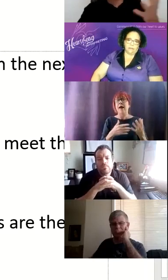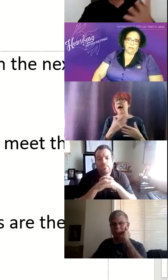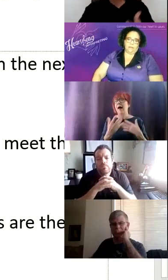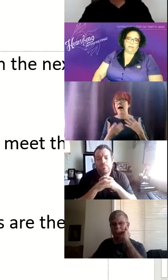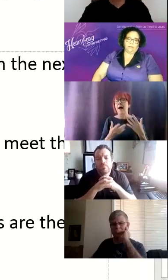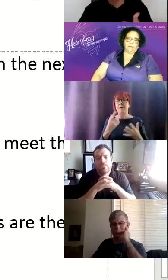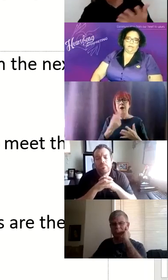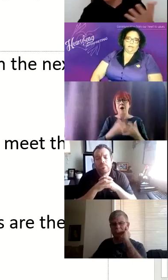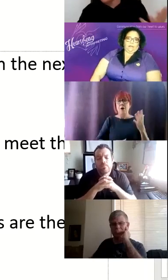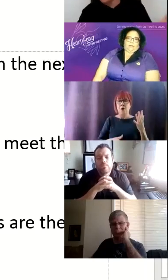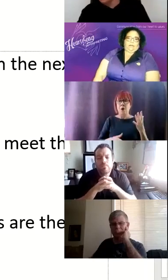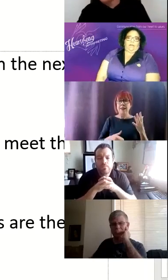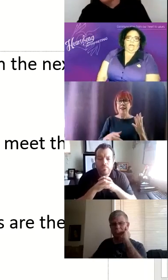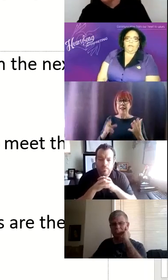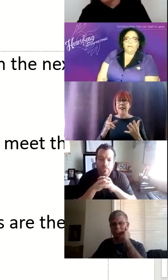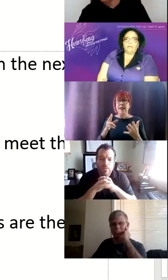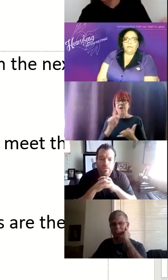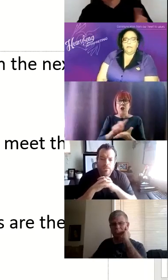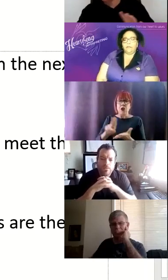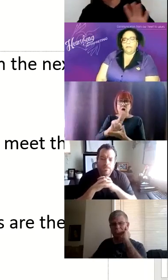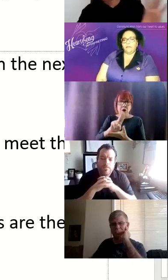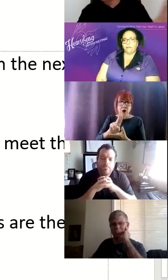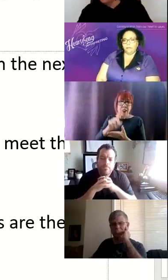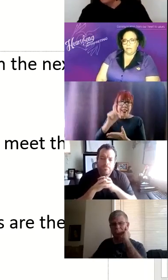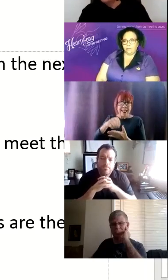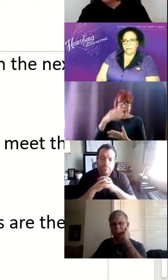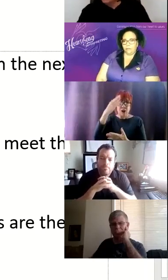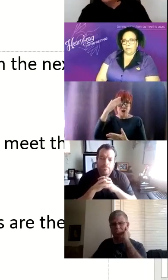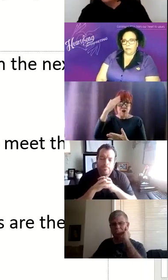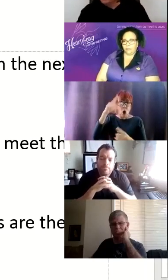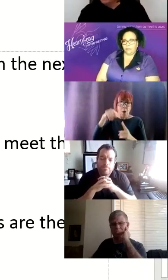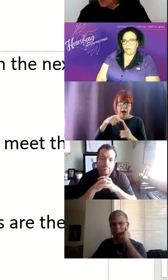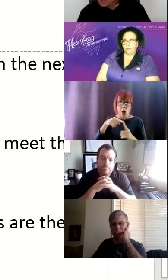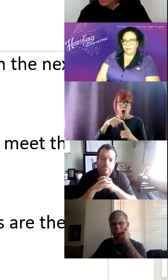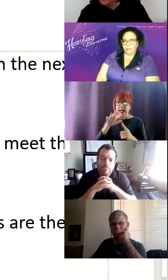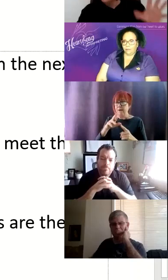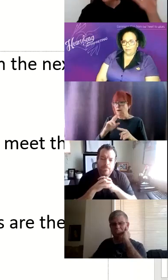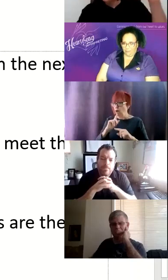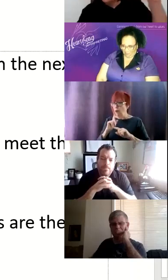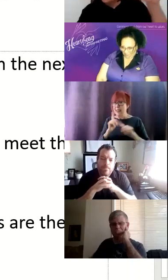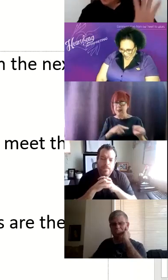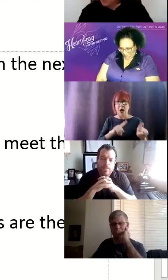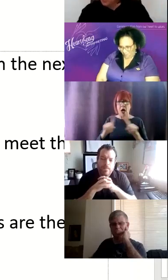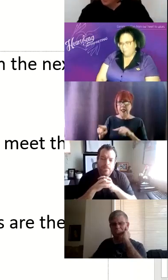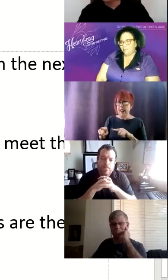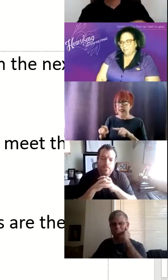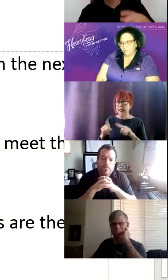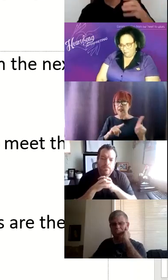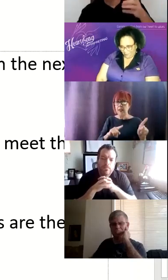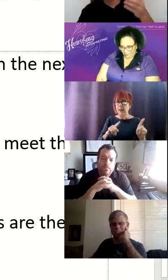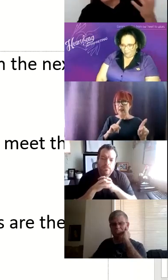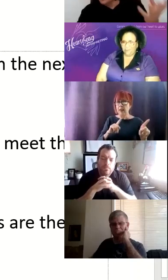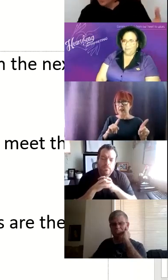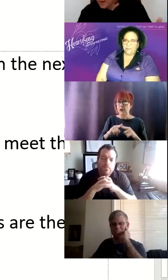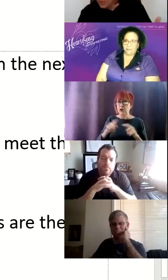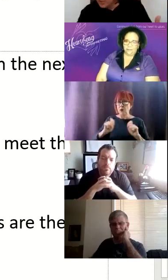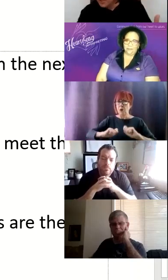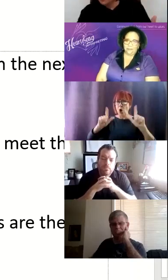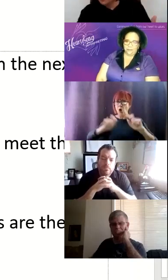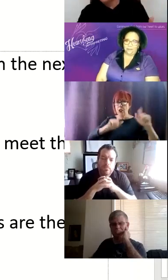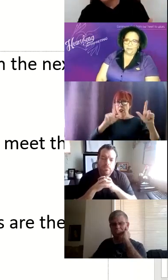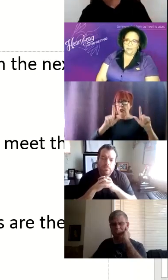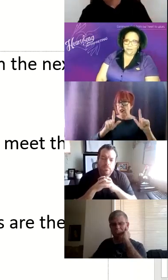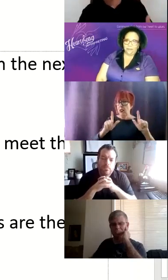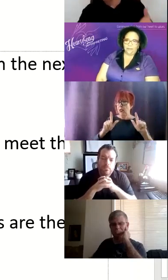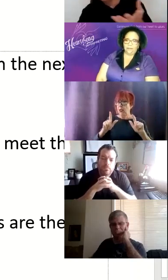certain behaviors they may want to be aware of when they're responding to somebody else's post. You know, just to be aware what kind of language they